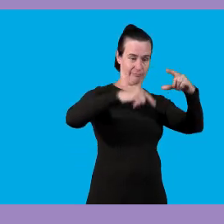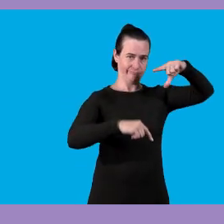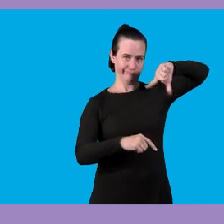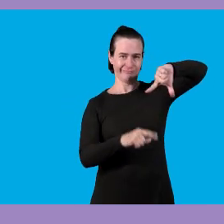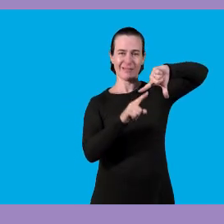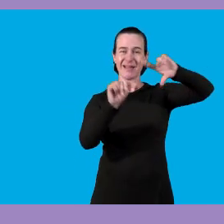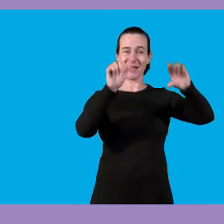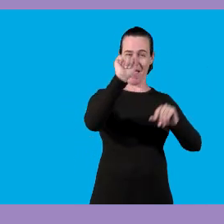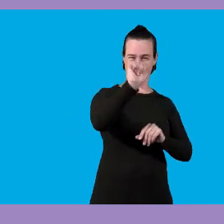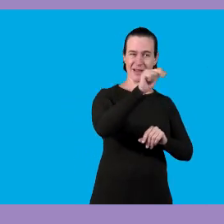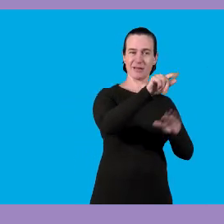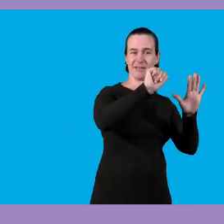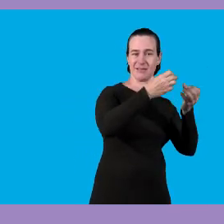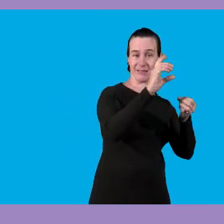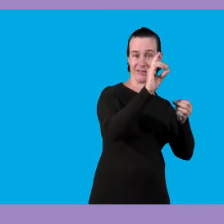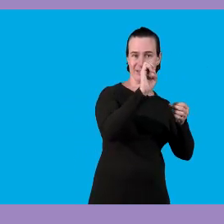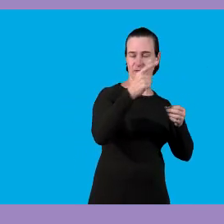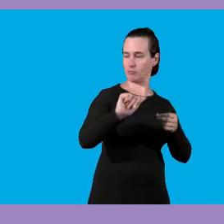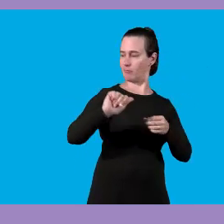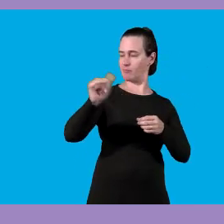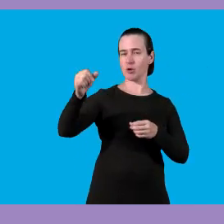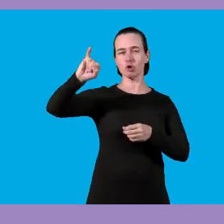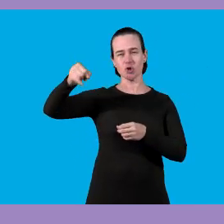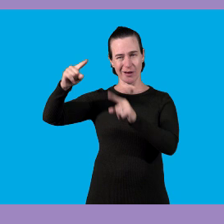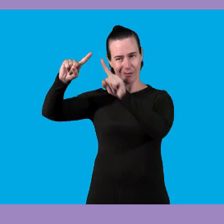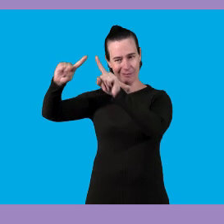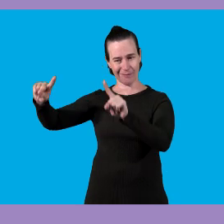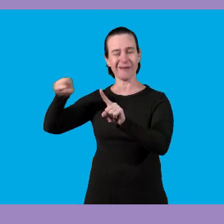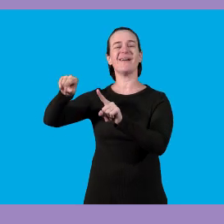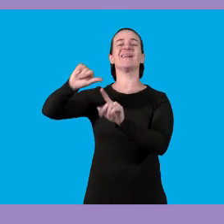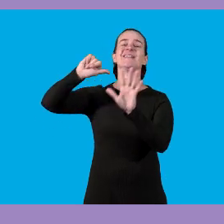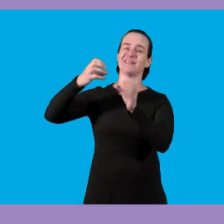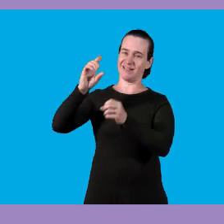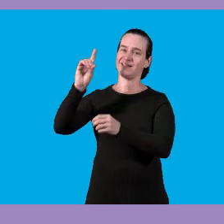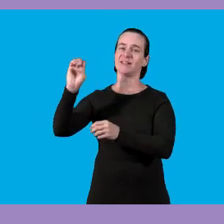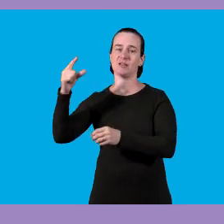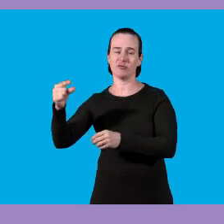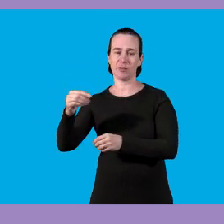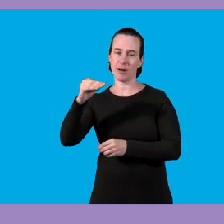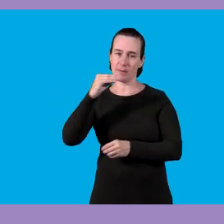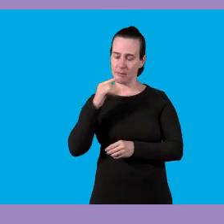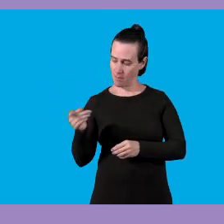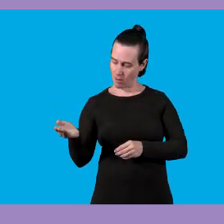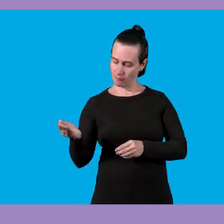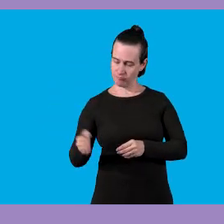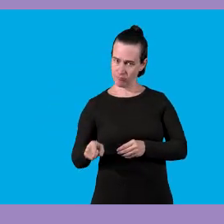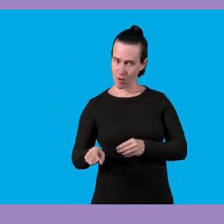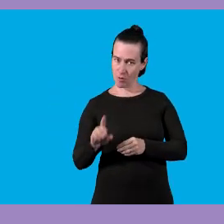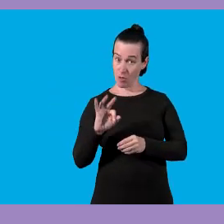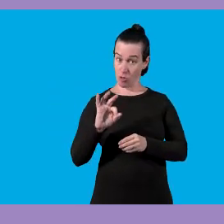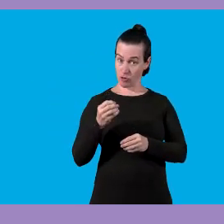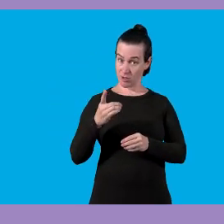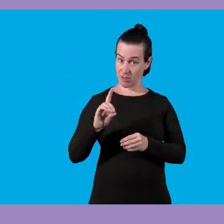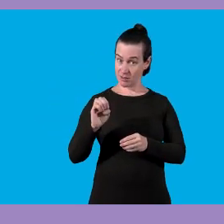a 60-degree angle. Then there is a 30 and a 30-degree angle. And of course, there is a 90-degree angle.